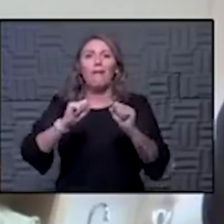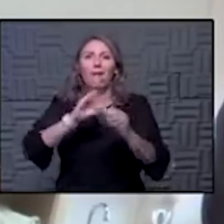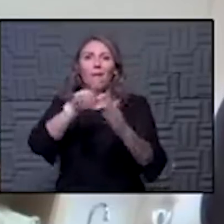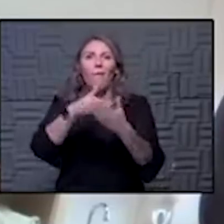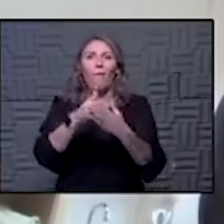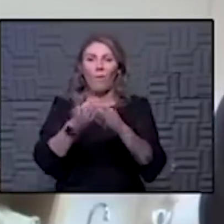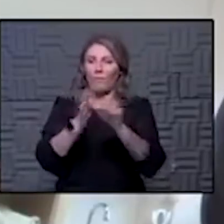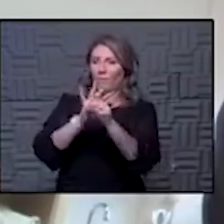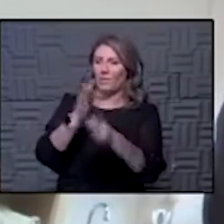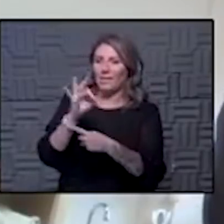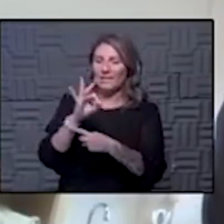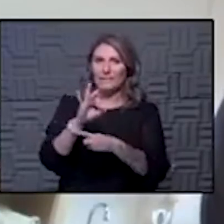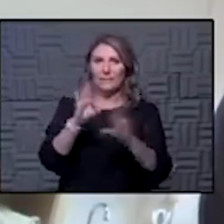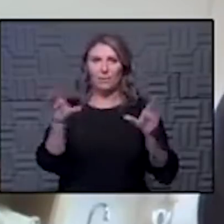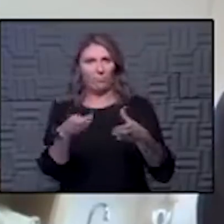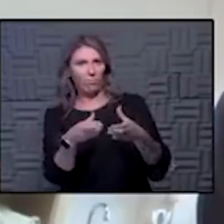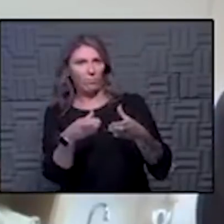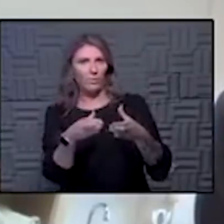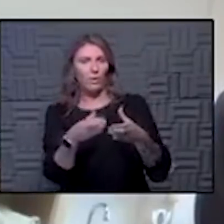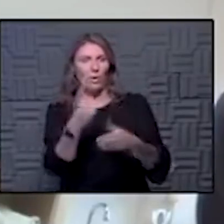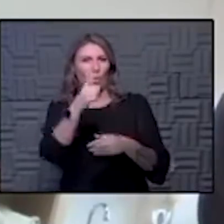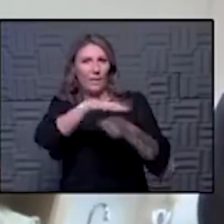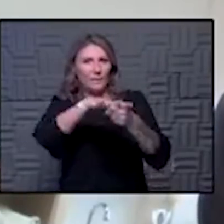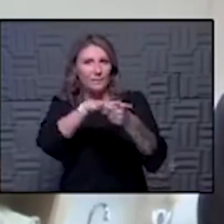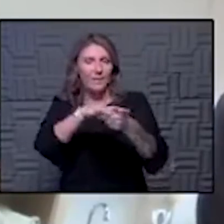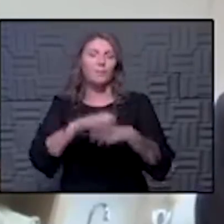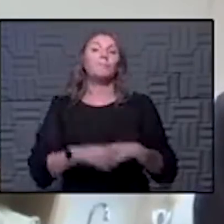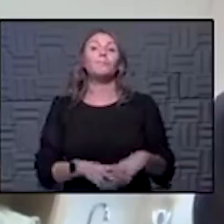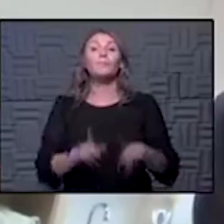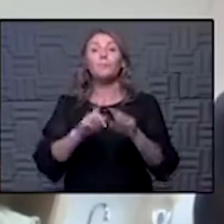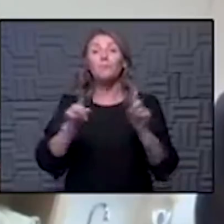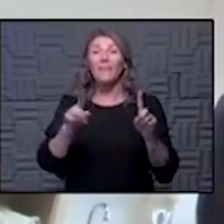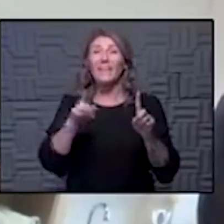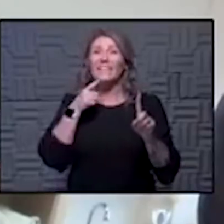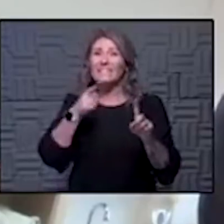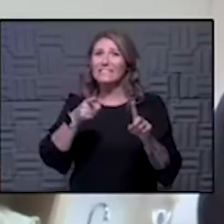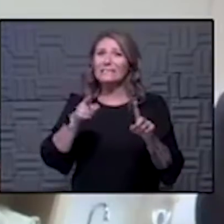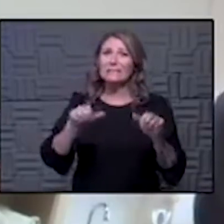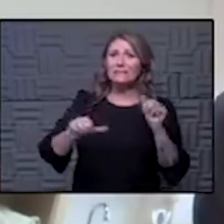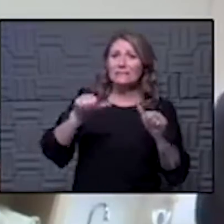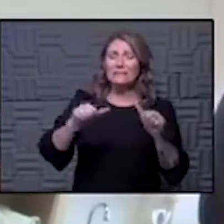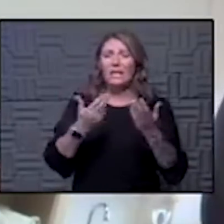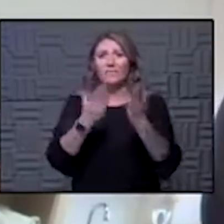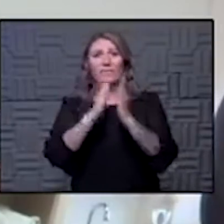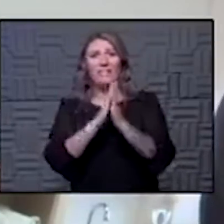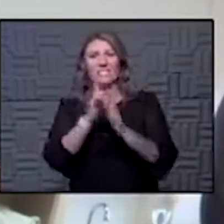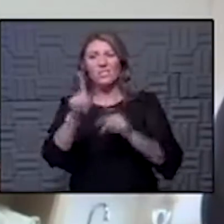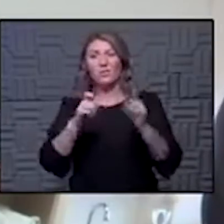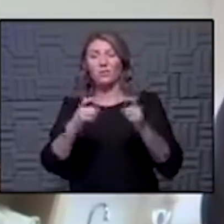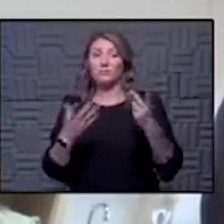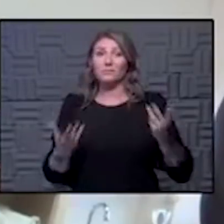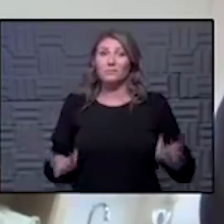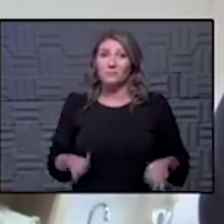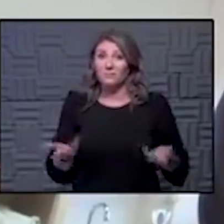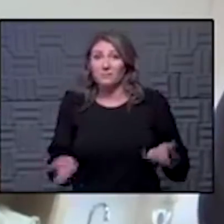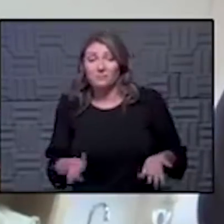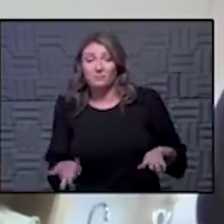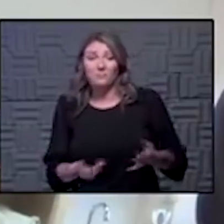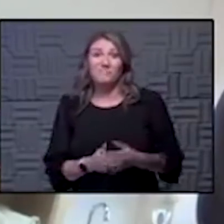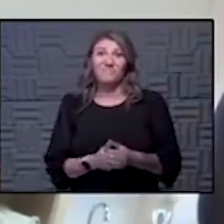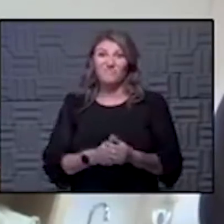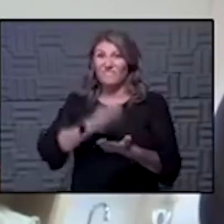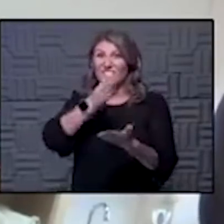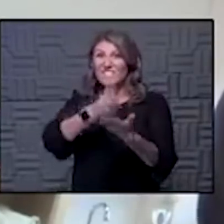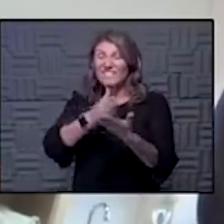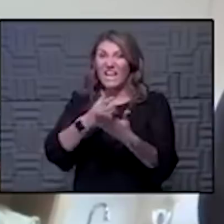their two main large sites. But I think they're on the verge of asking the question, should they just stop